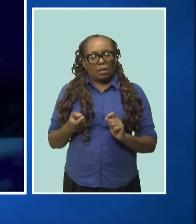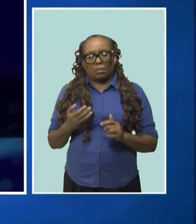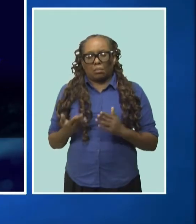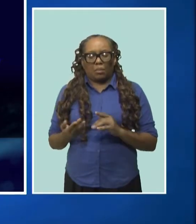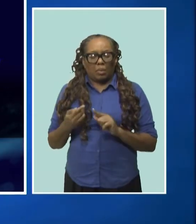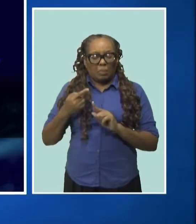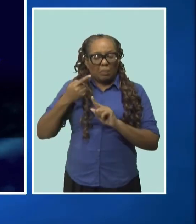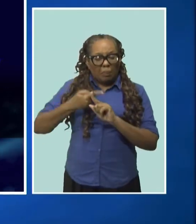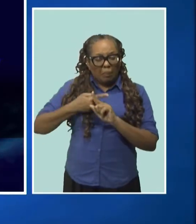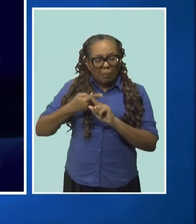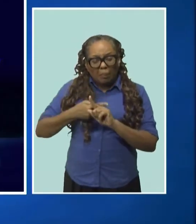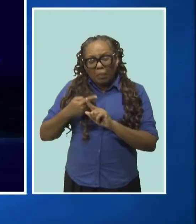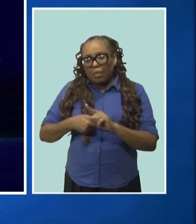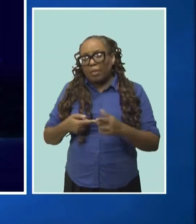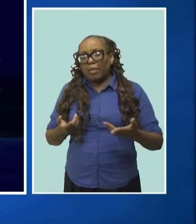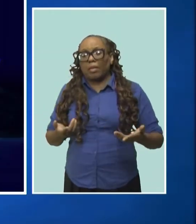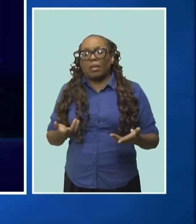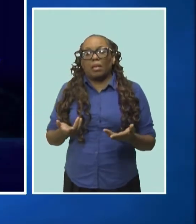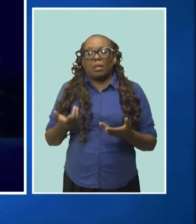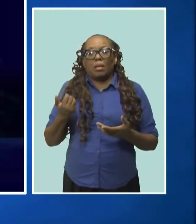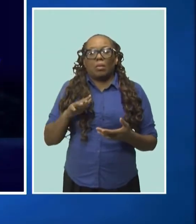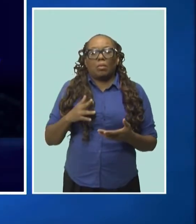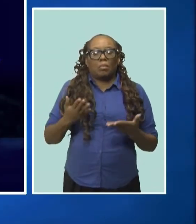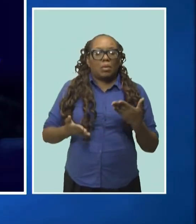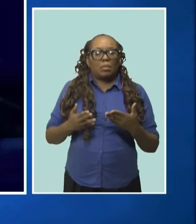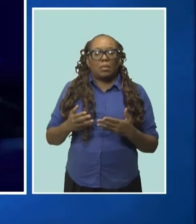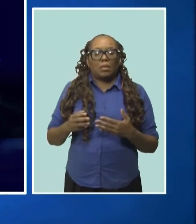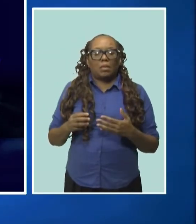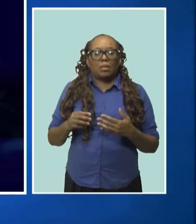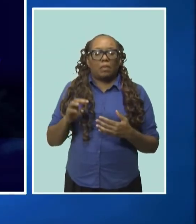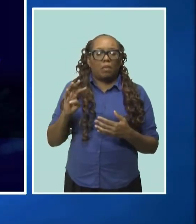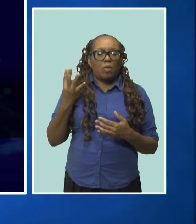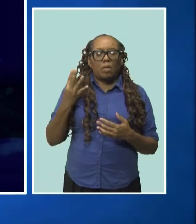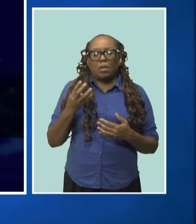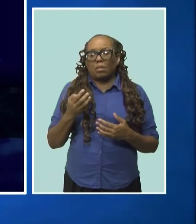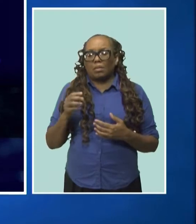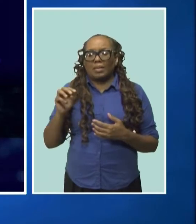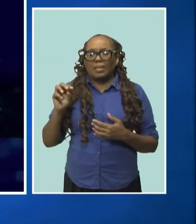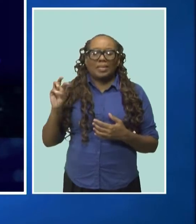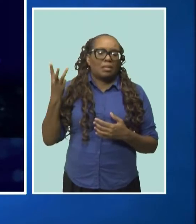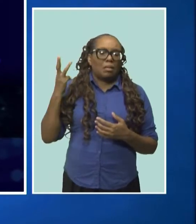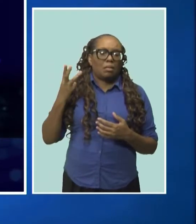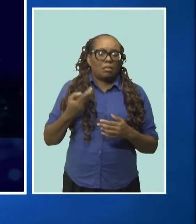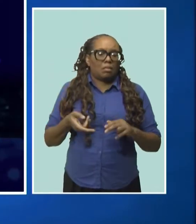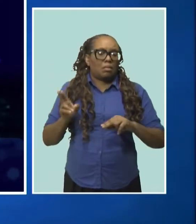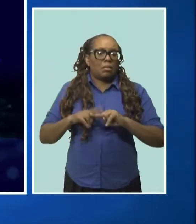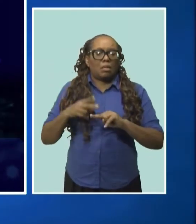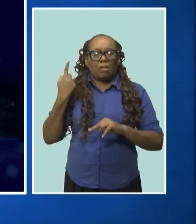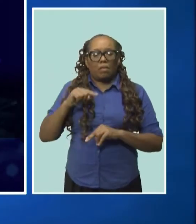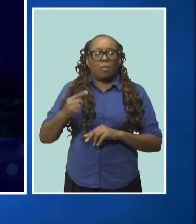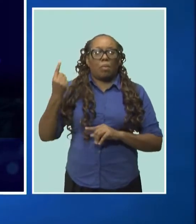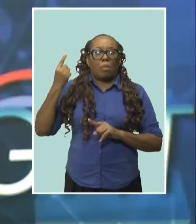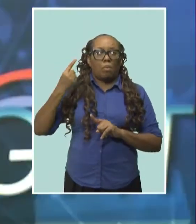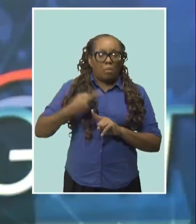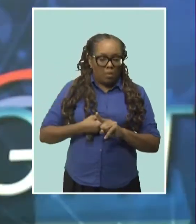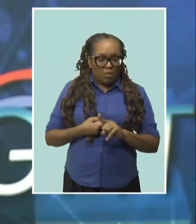monthly. It might be, in some cases, a $6 increase or a $4 increase for a whole month of